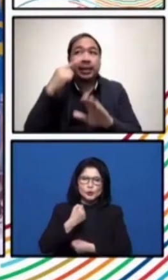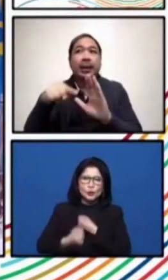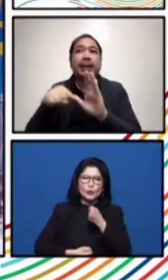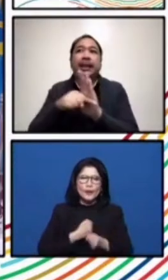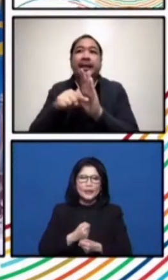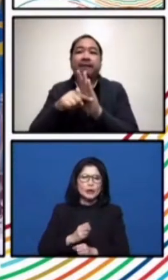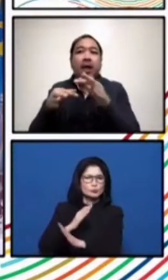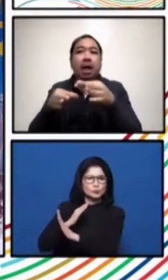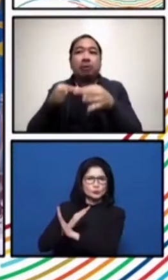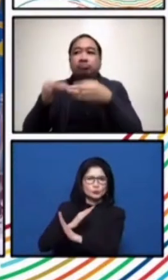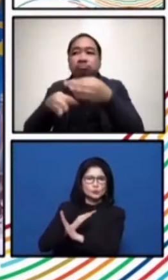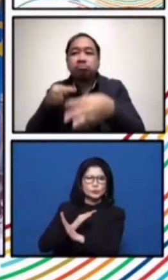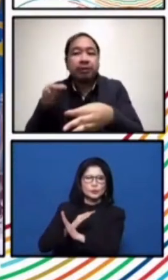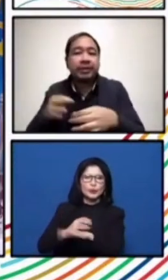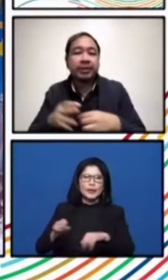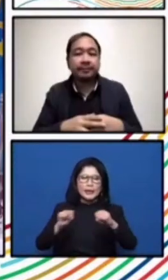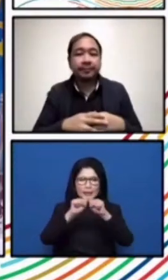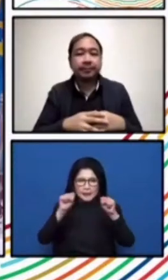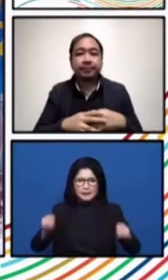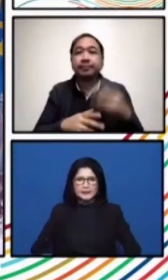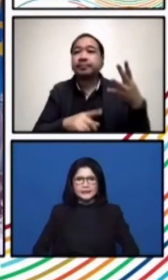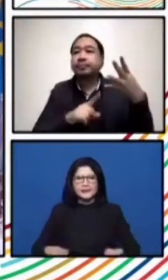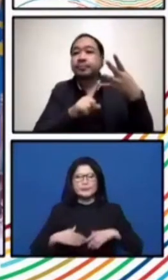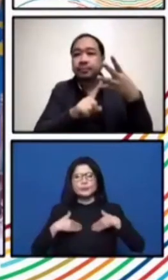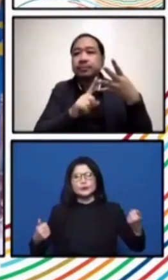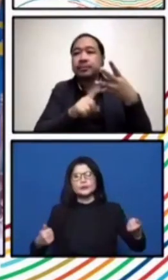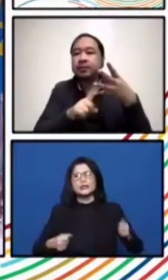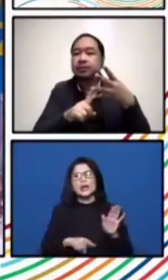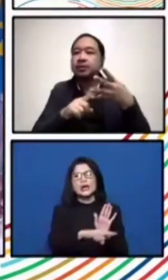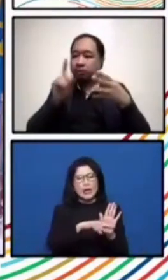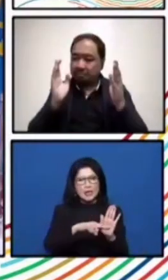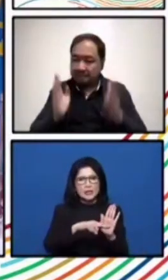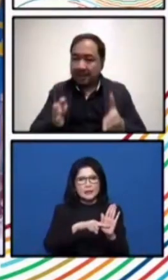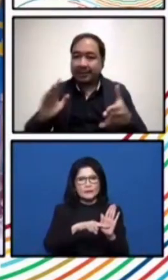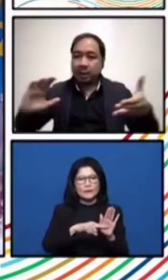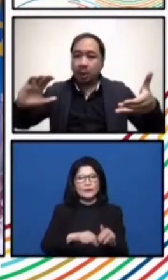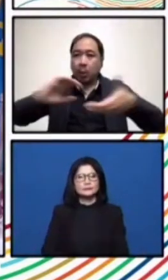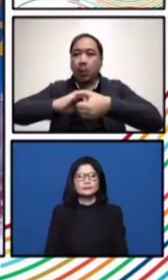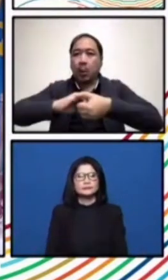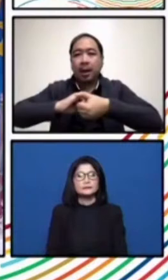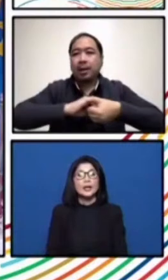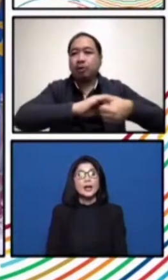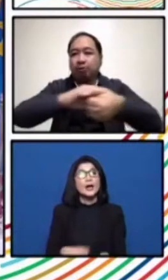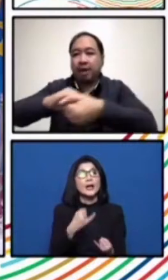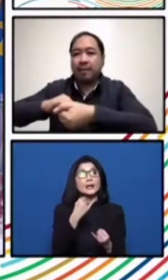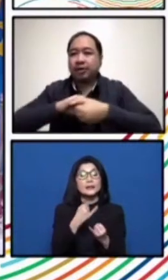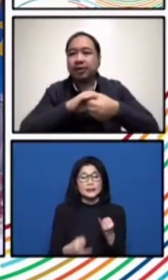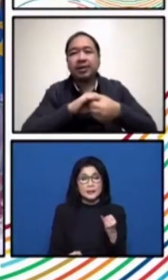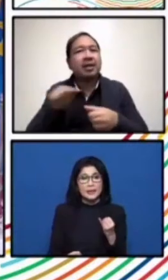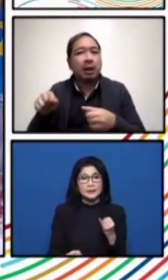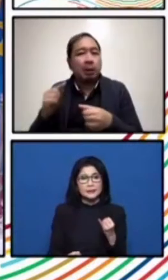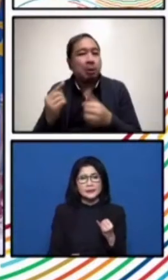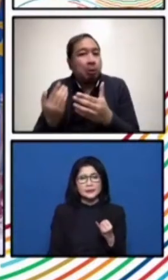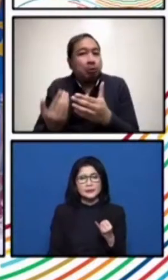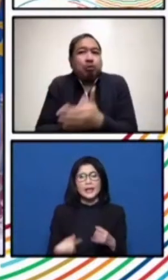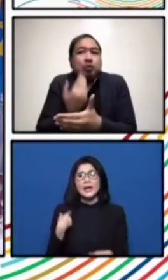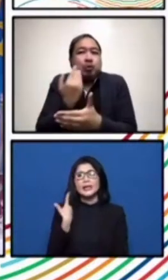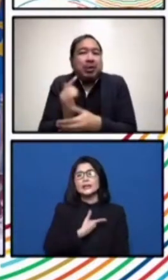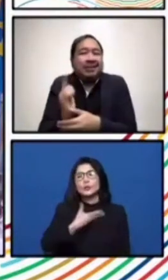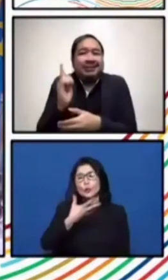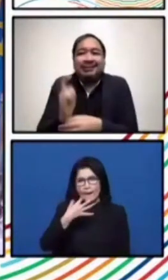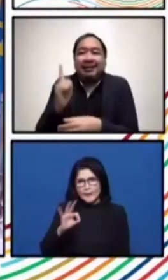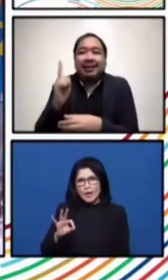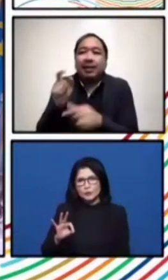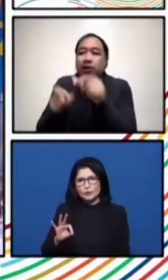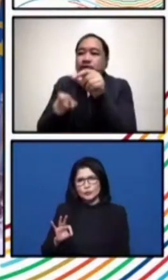the last one is the close collaboration we is very young with social protection but we realize that